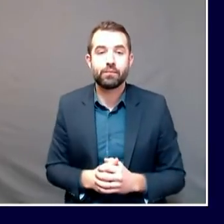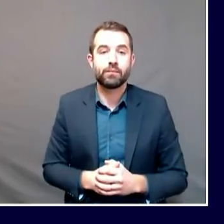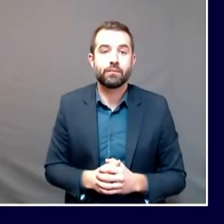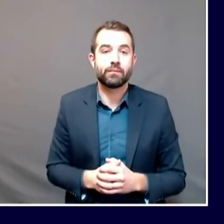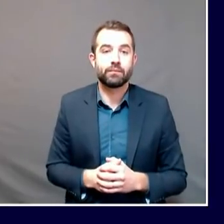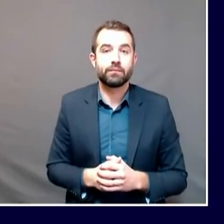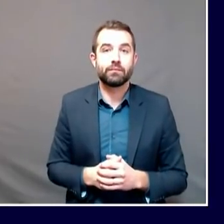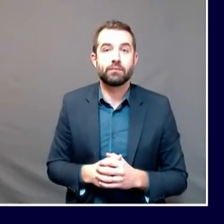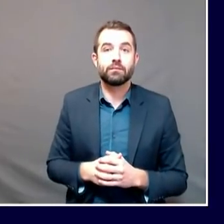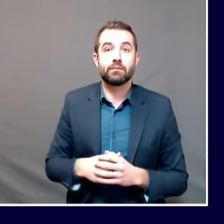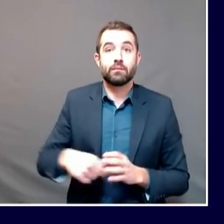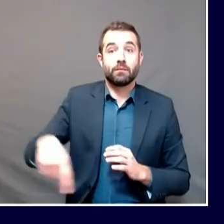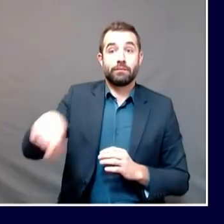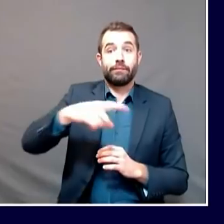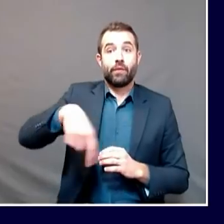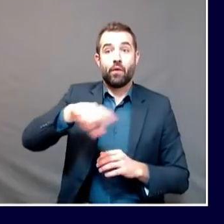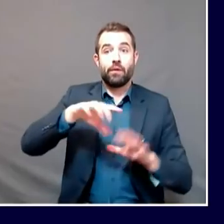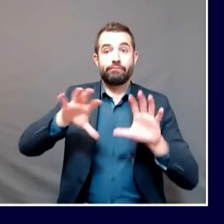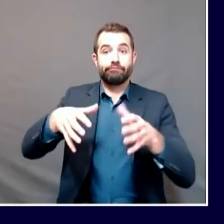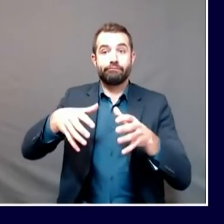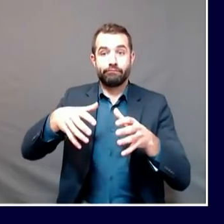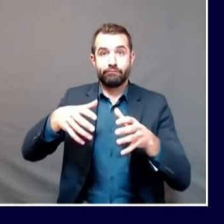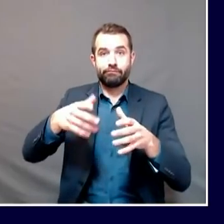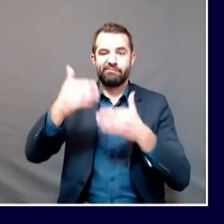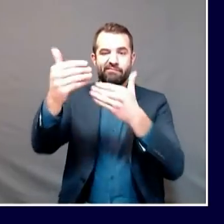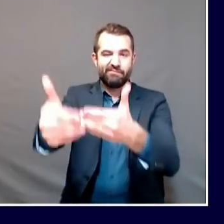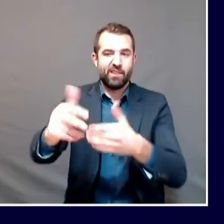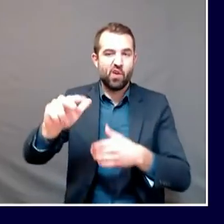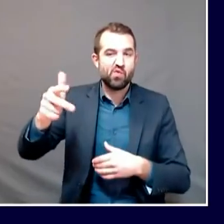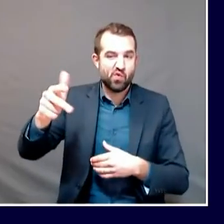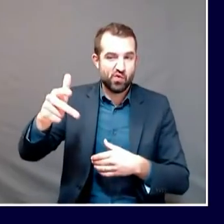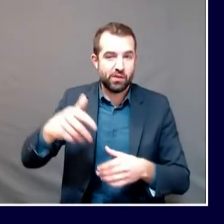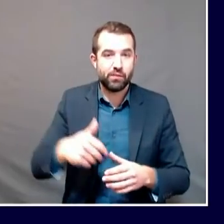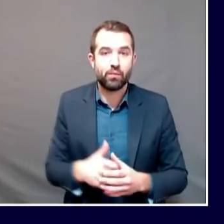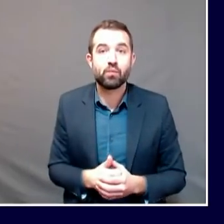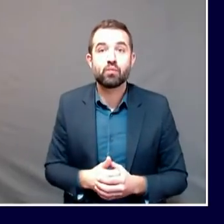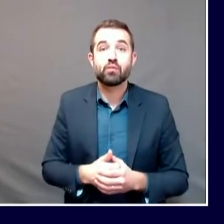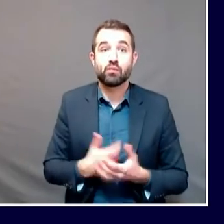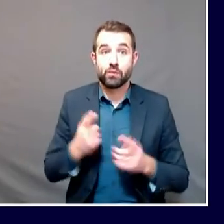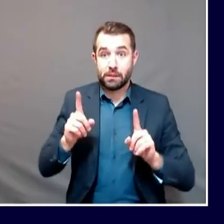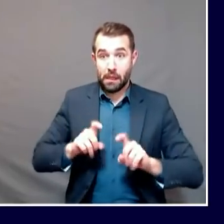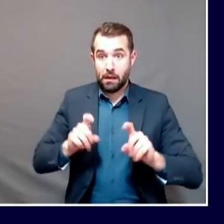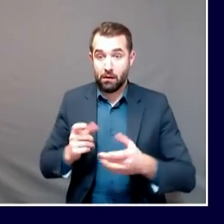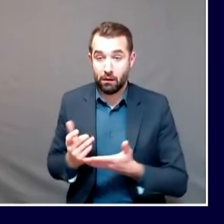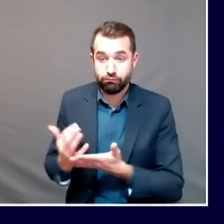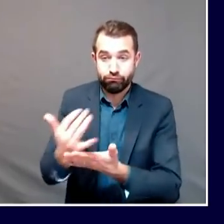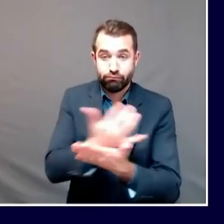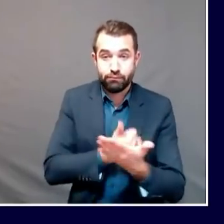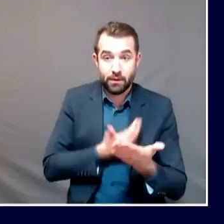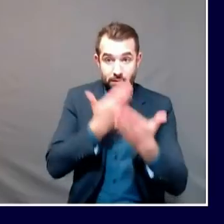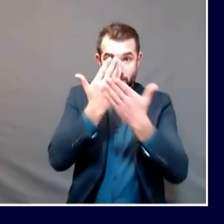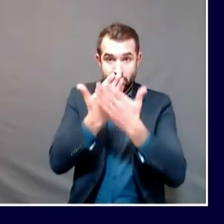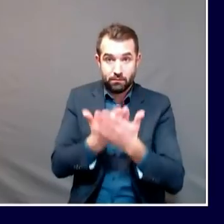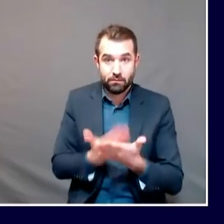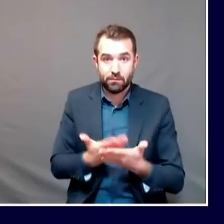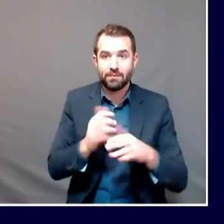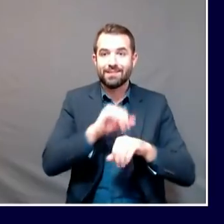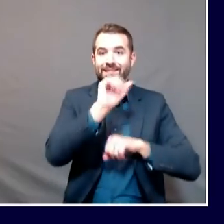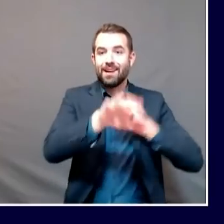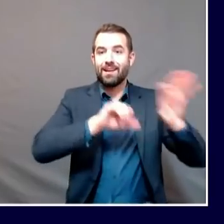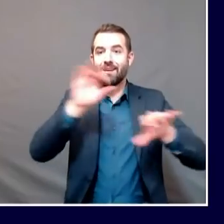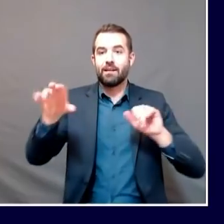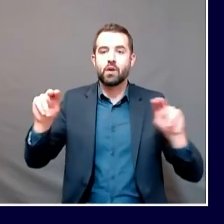included arms that were conducted by independent bodies, like scientists at universities. In these massive